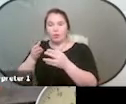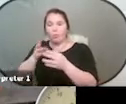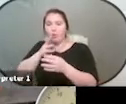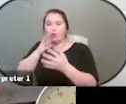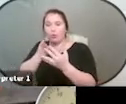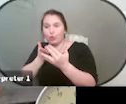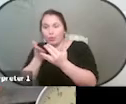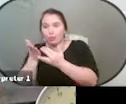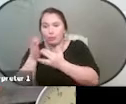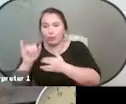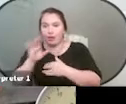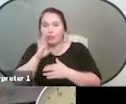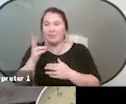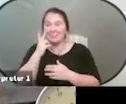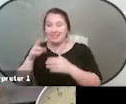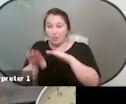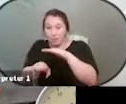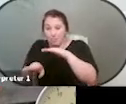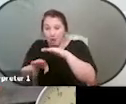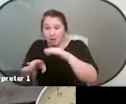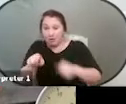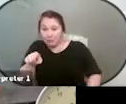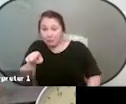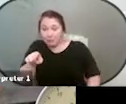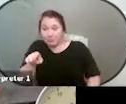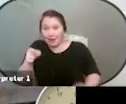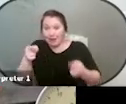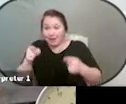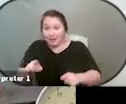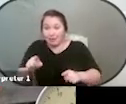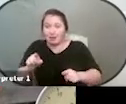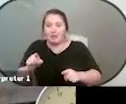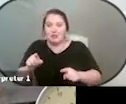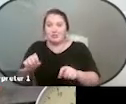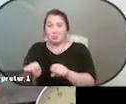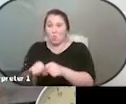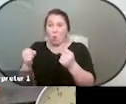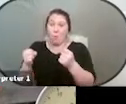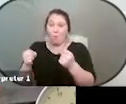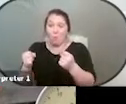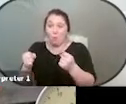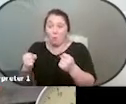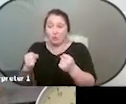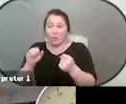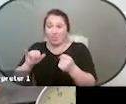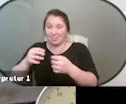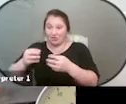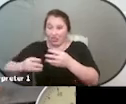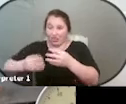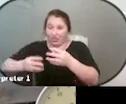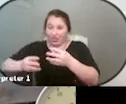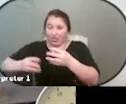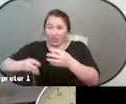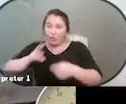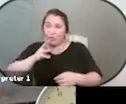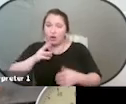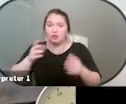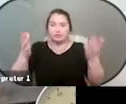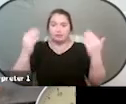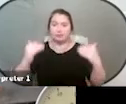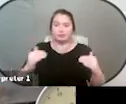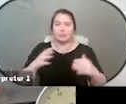You can see at the bottom, it's cracked, and so that's leaking water. Next slide, please.